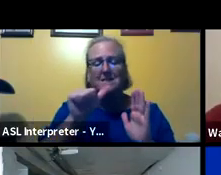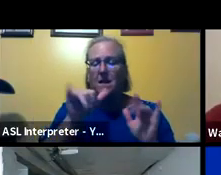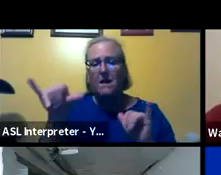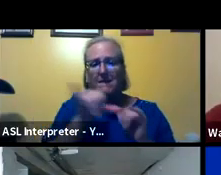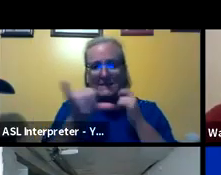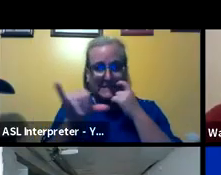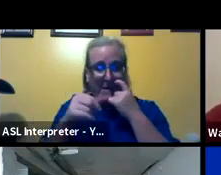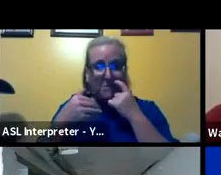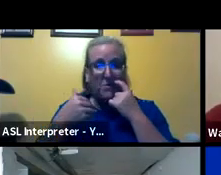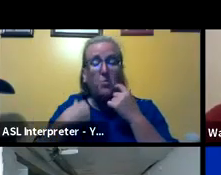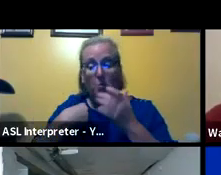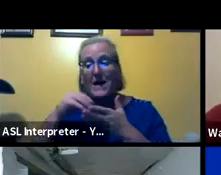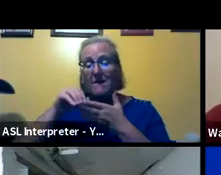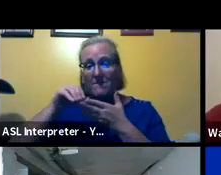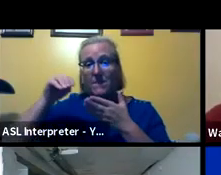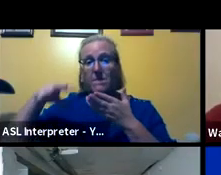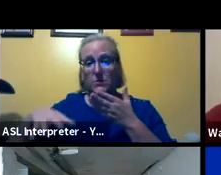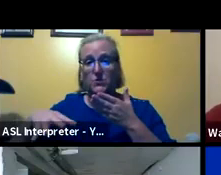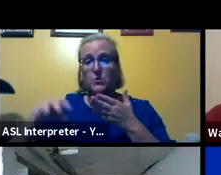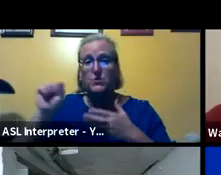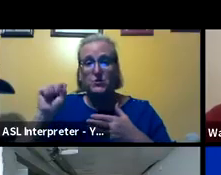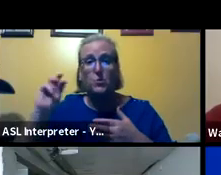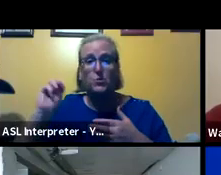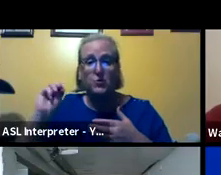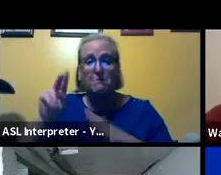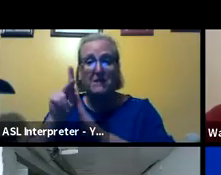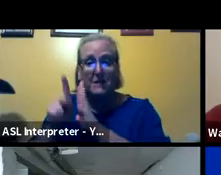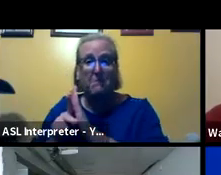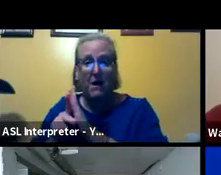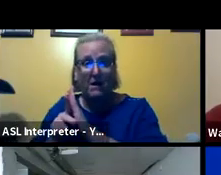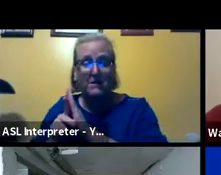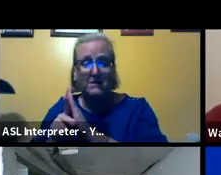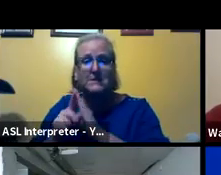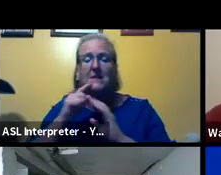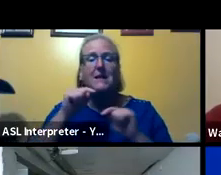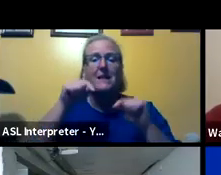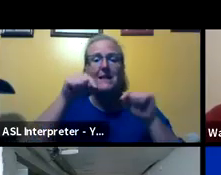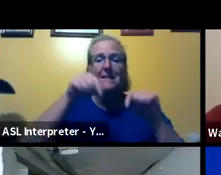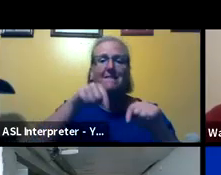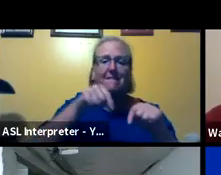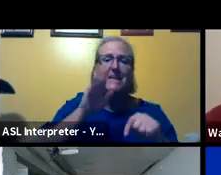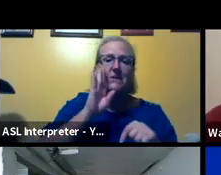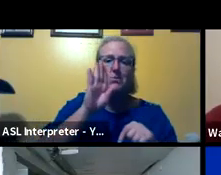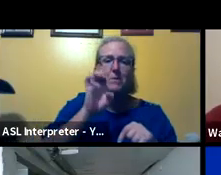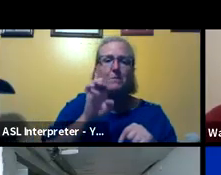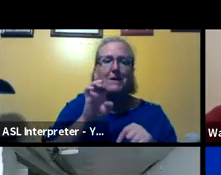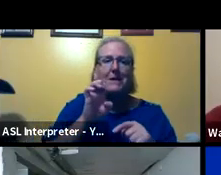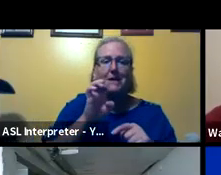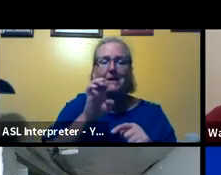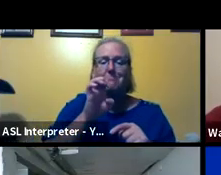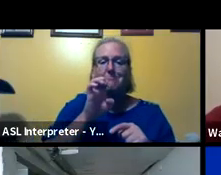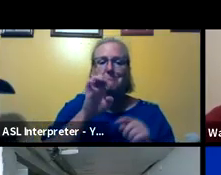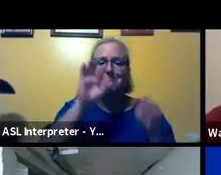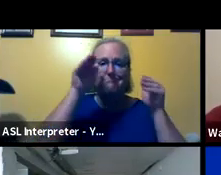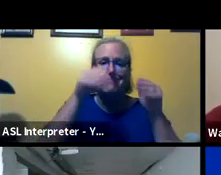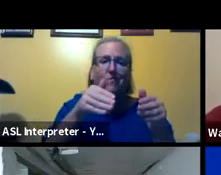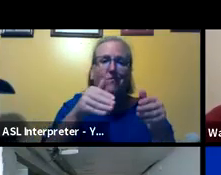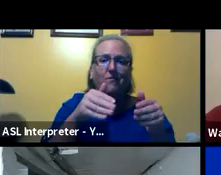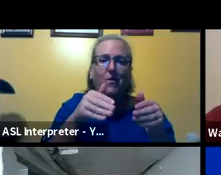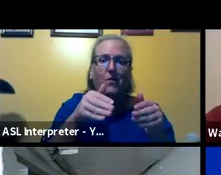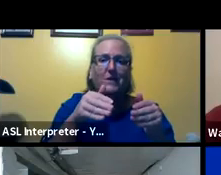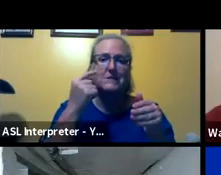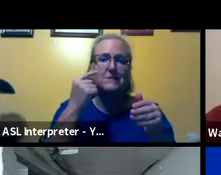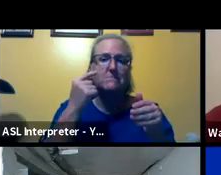student social media policy. This would be one that is more directed toward.